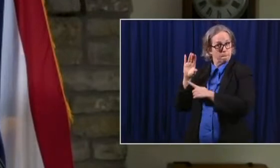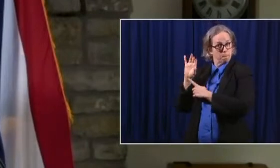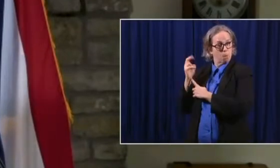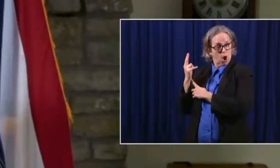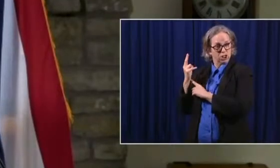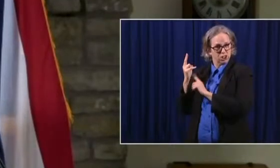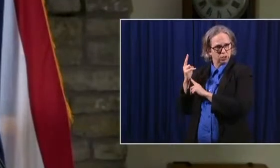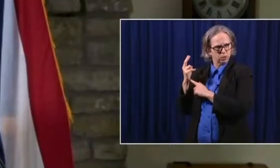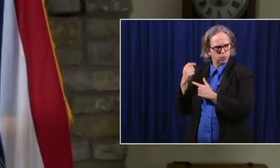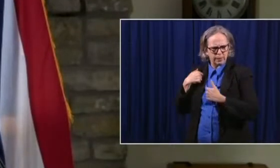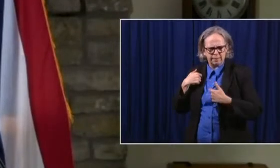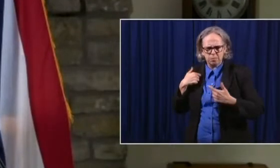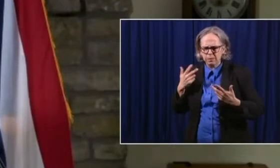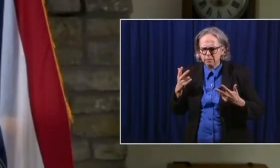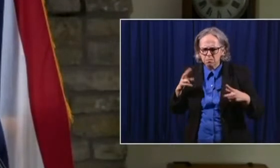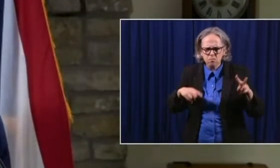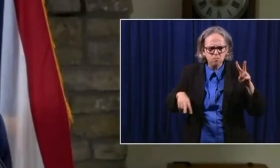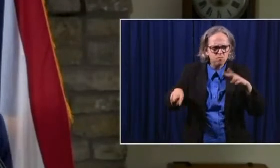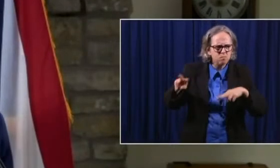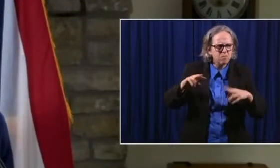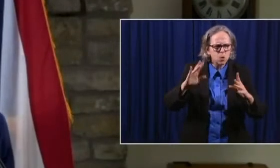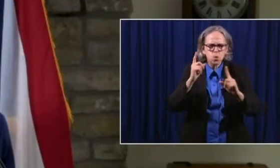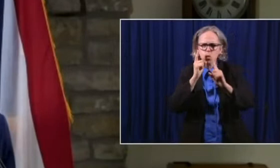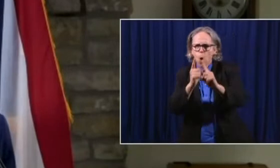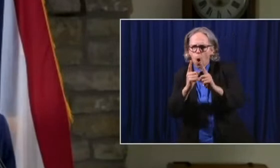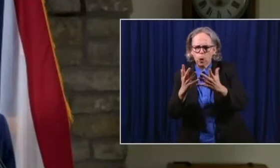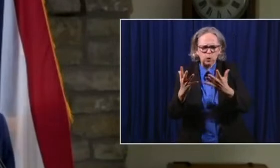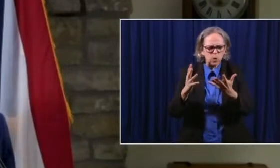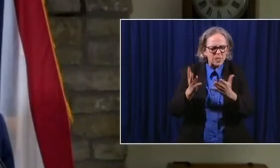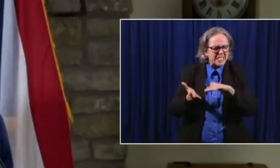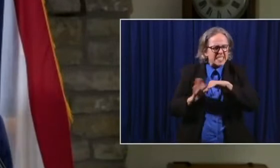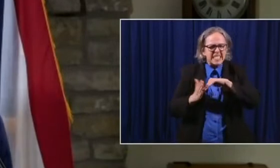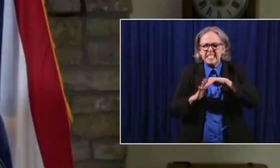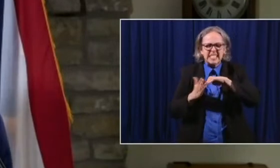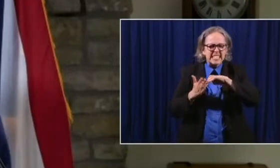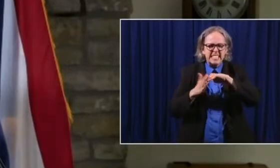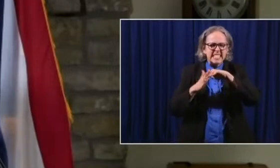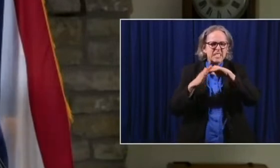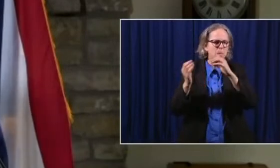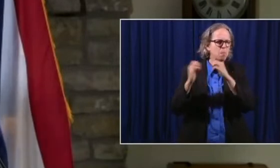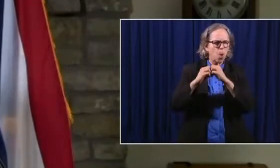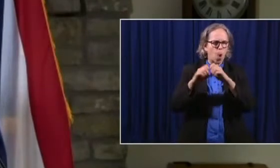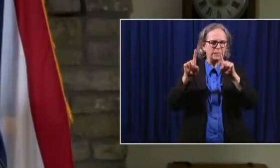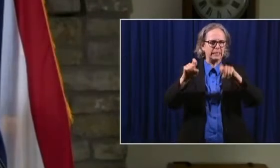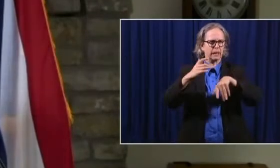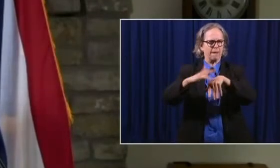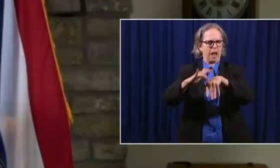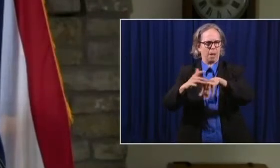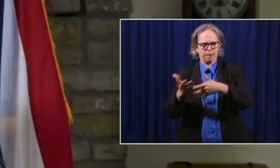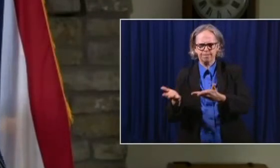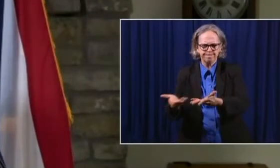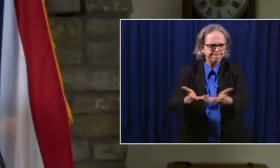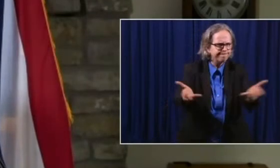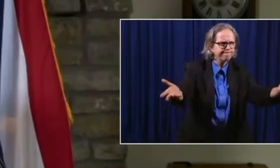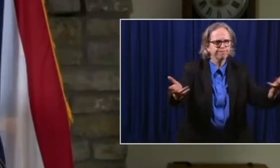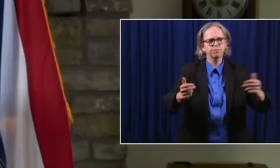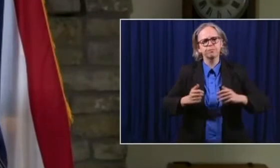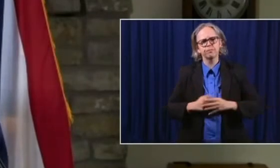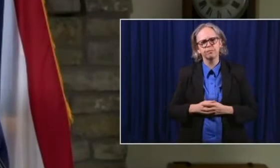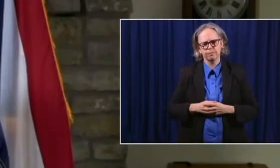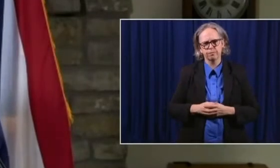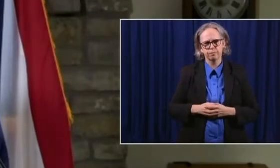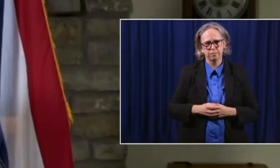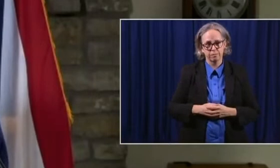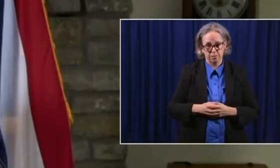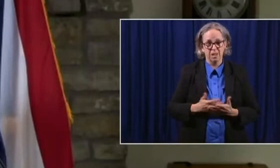our overall testing capacity, which has expanded. It has evolved over time, and we have expanded it, but